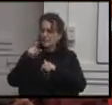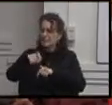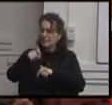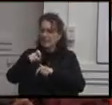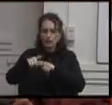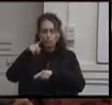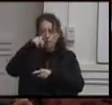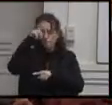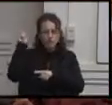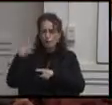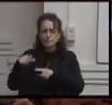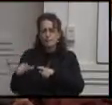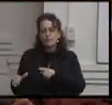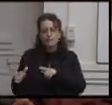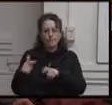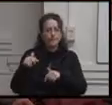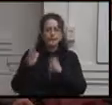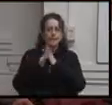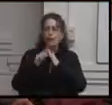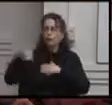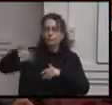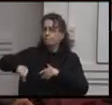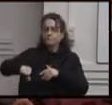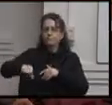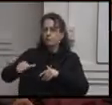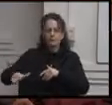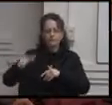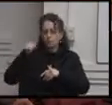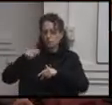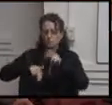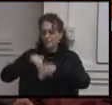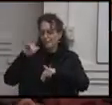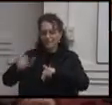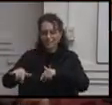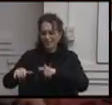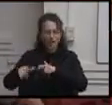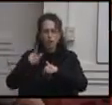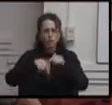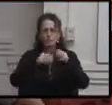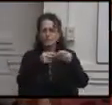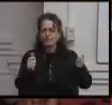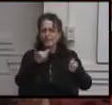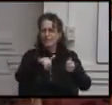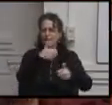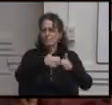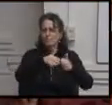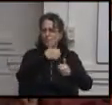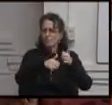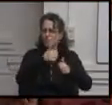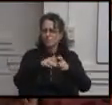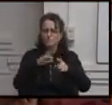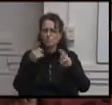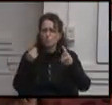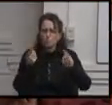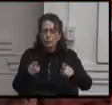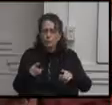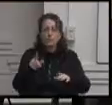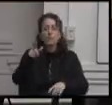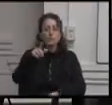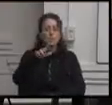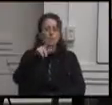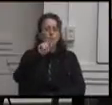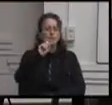that's been rectified or if we are still simultaneously heating and cooling that building. That was in the freshwater